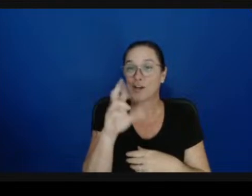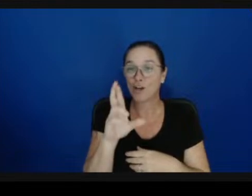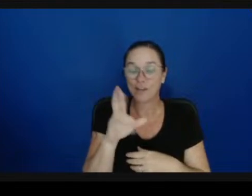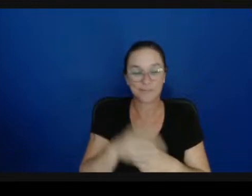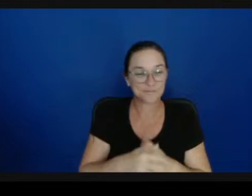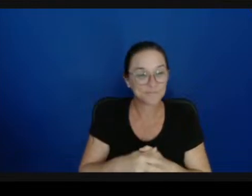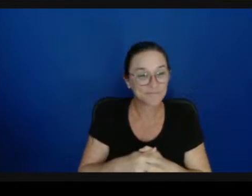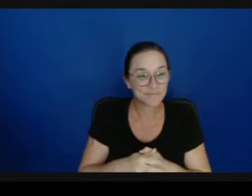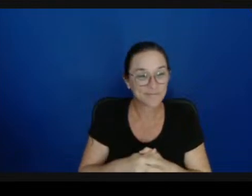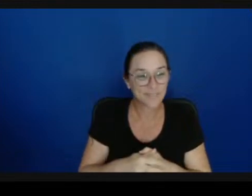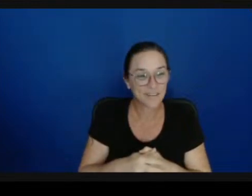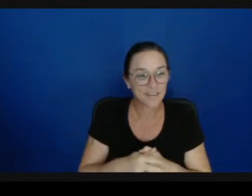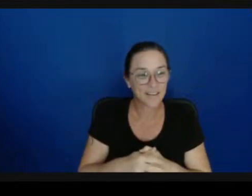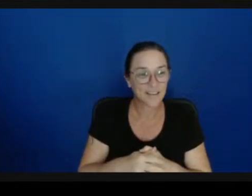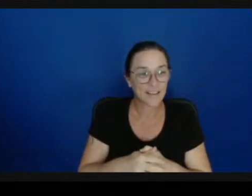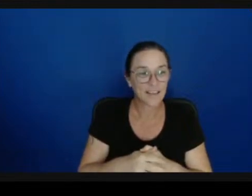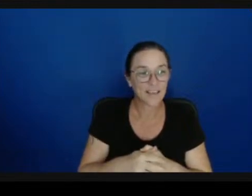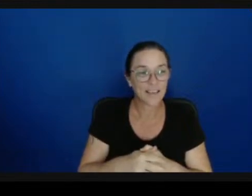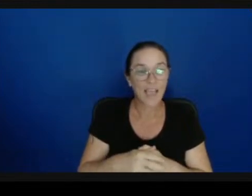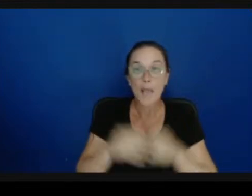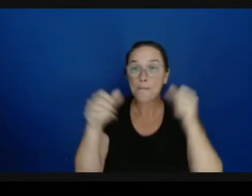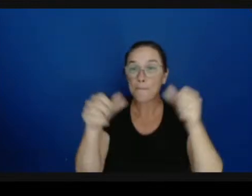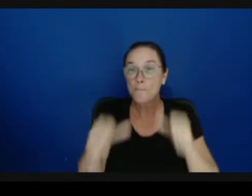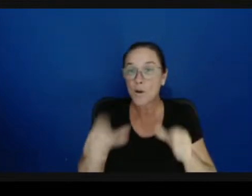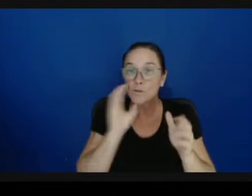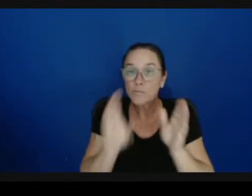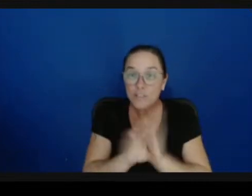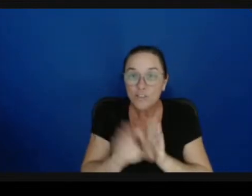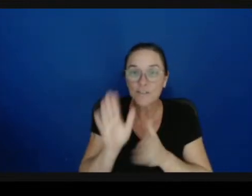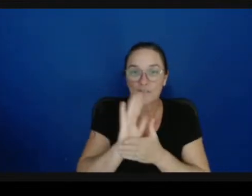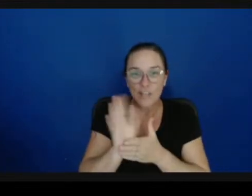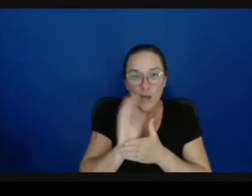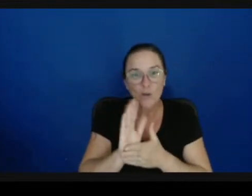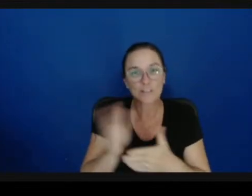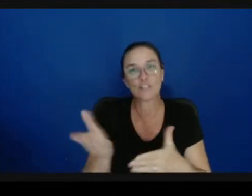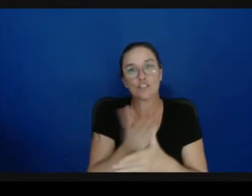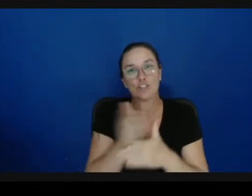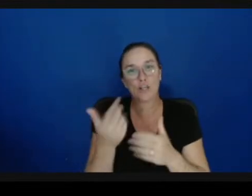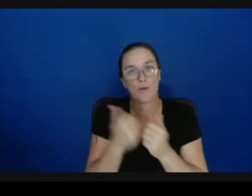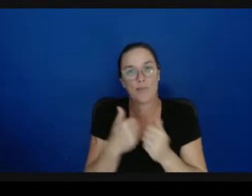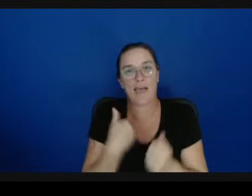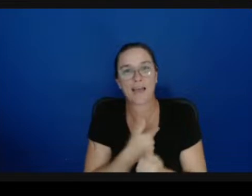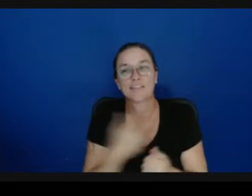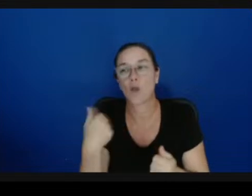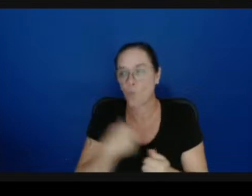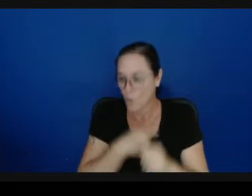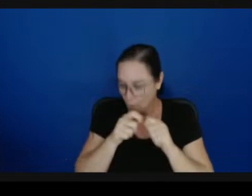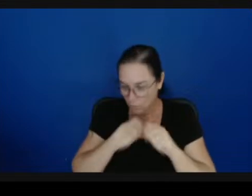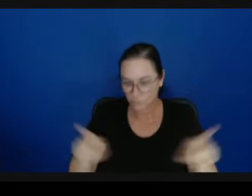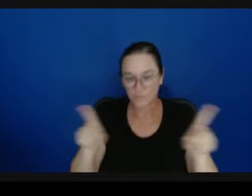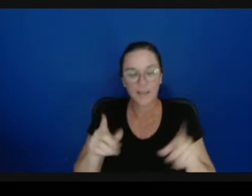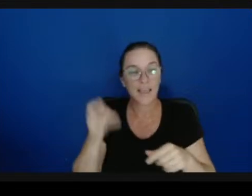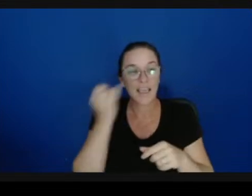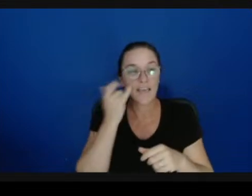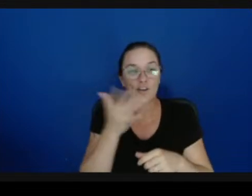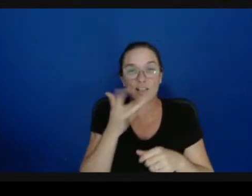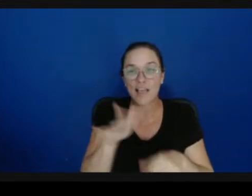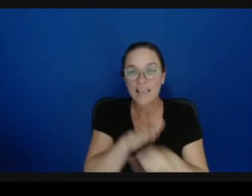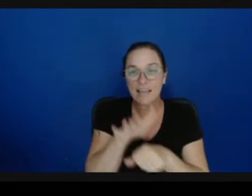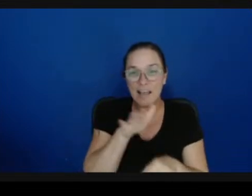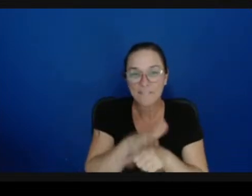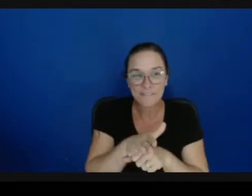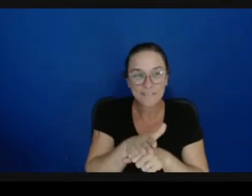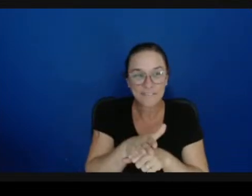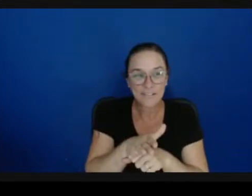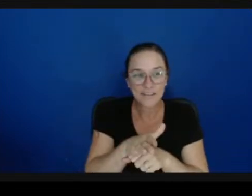flying, go to Hawaii Tracker and post your images or videos and share them with us, and we'll share them out again as well. If you get lucky enough to get in a thing and